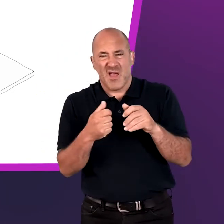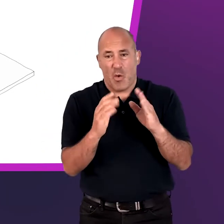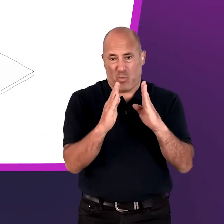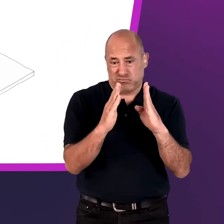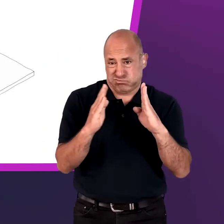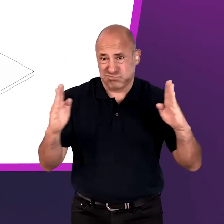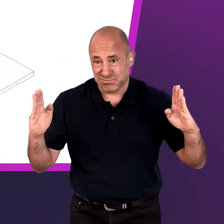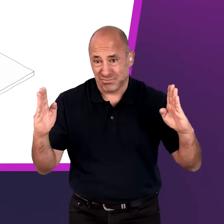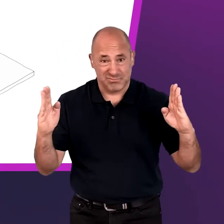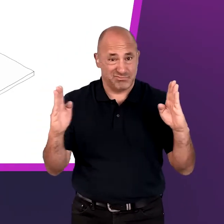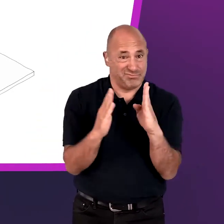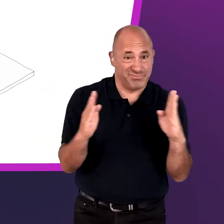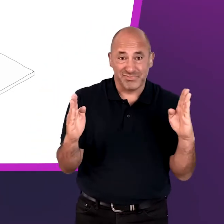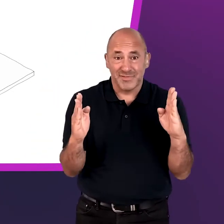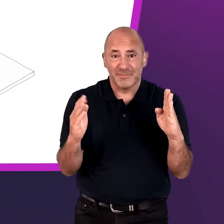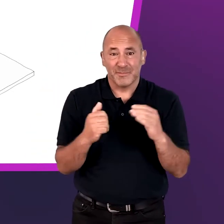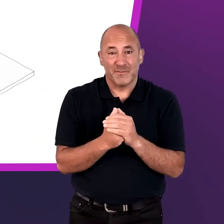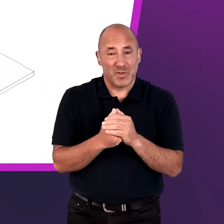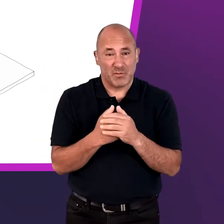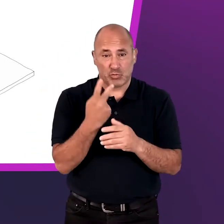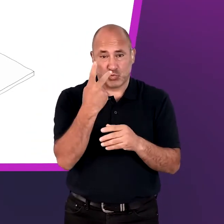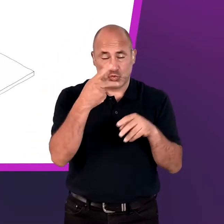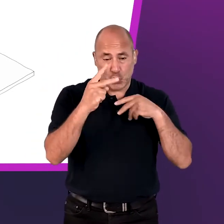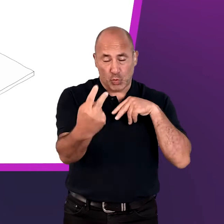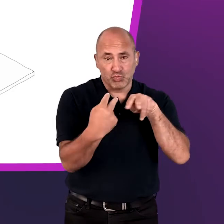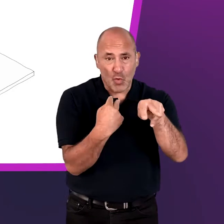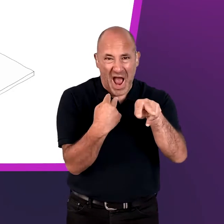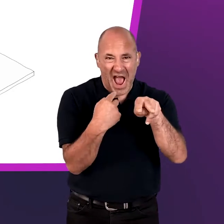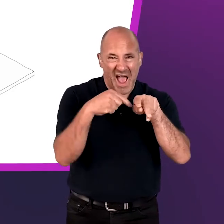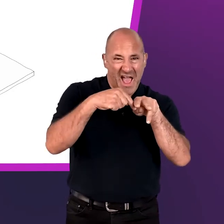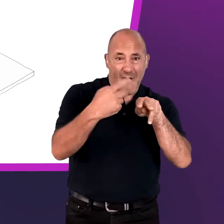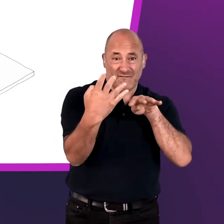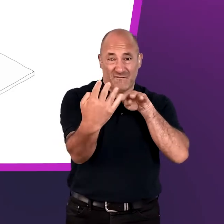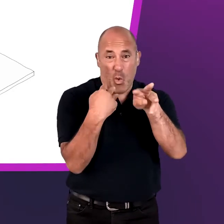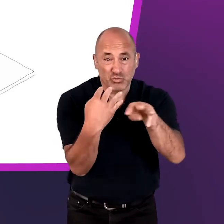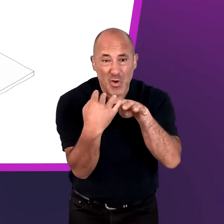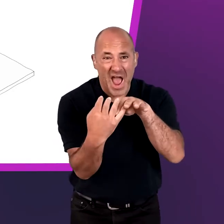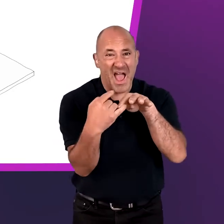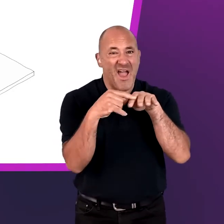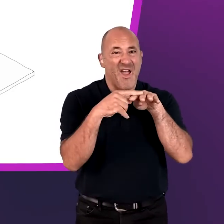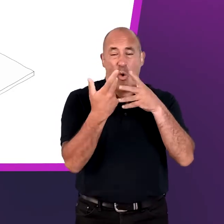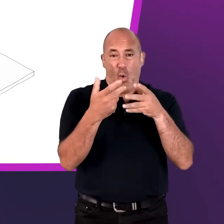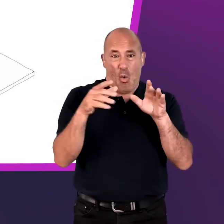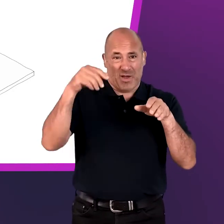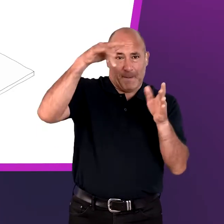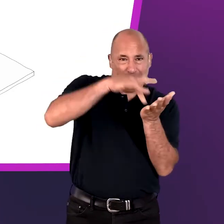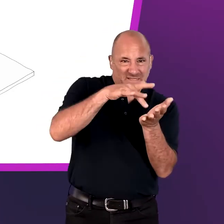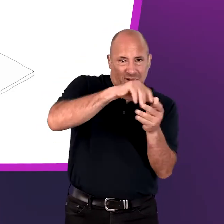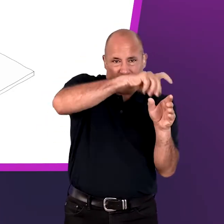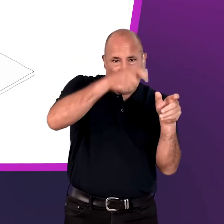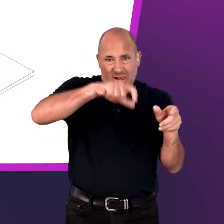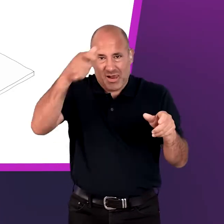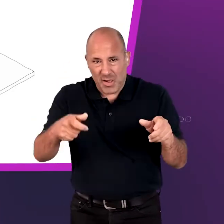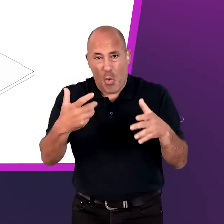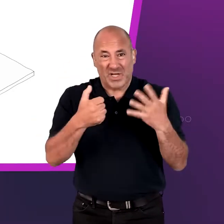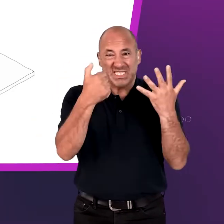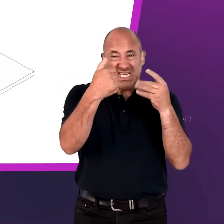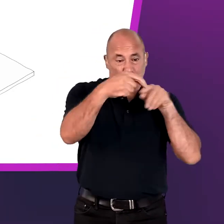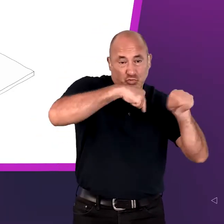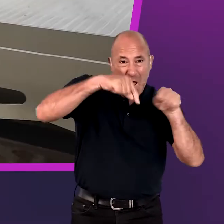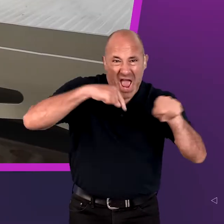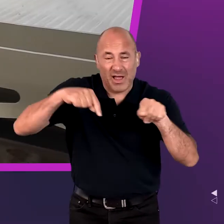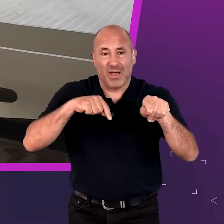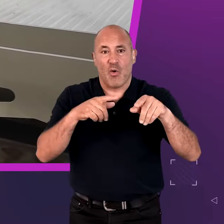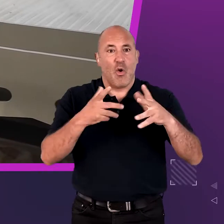the railway. Spans can vary. We can go from 2-track to 4-track with an